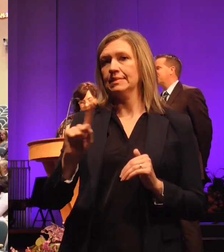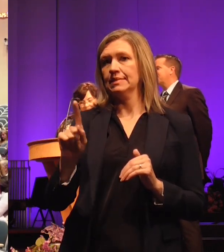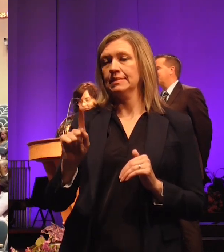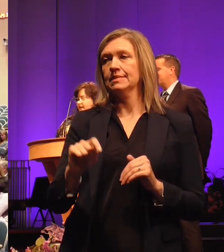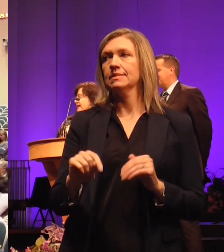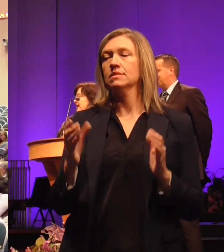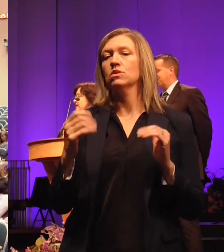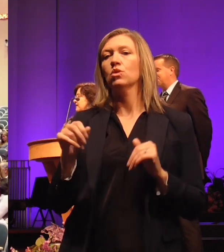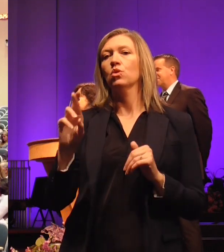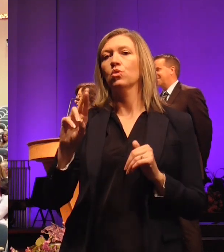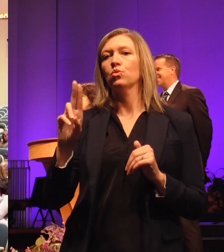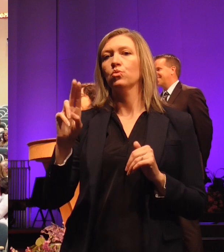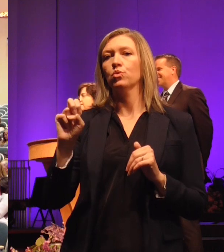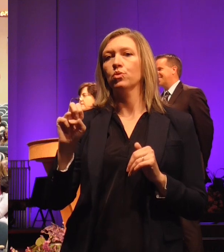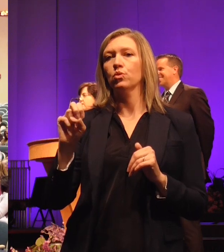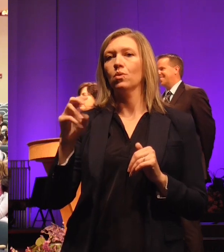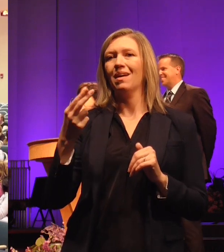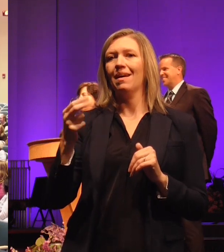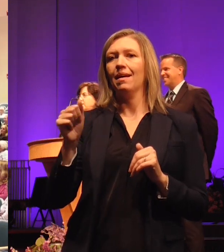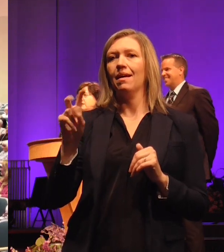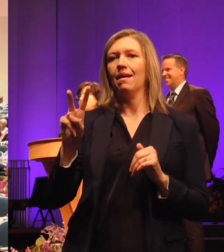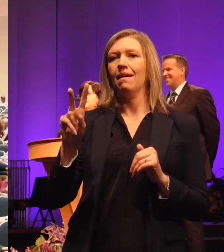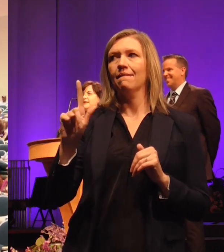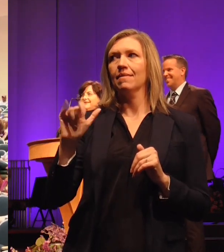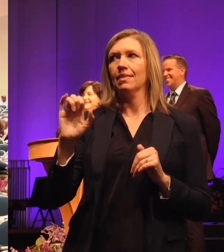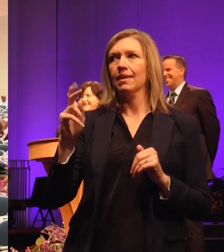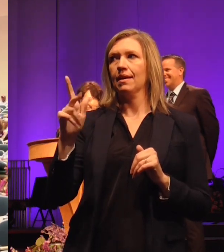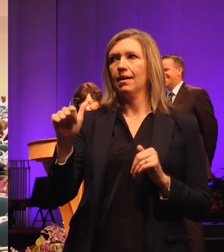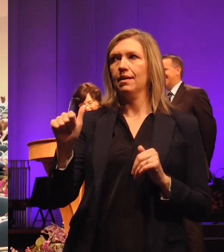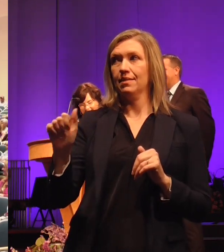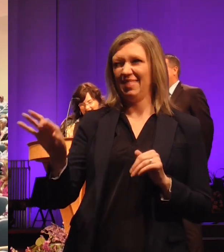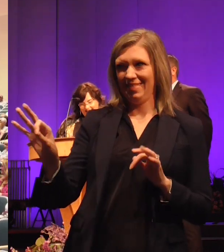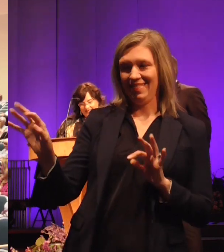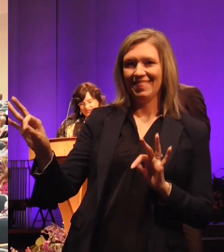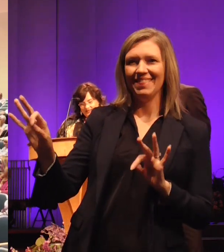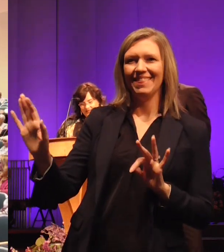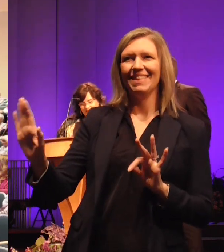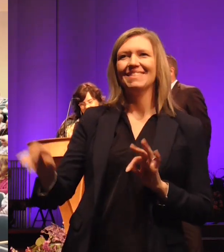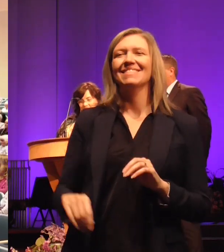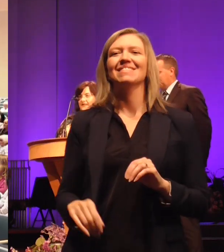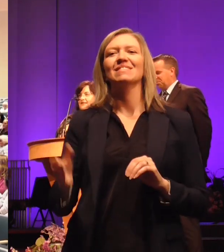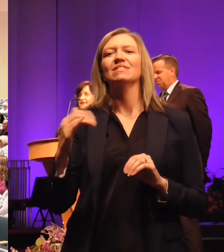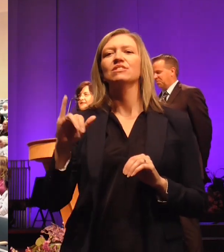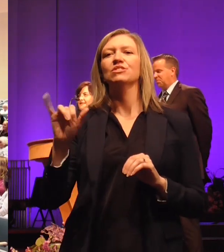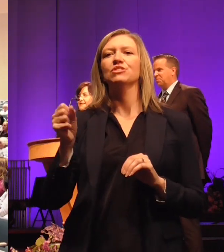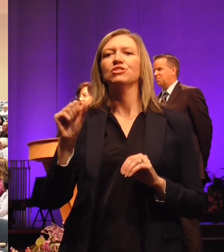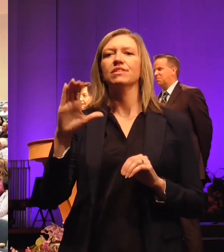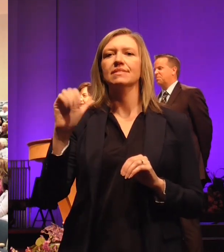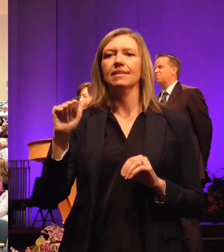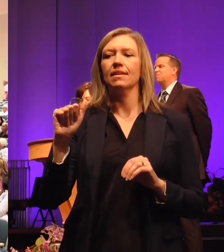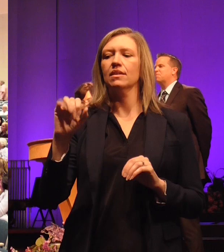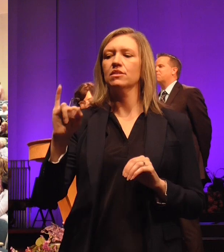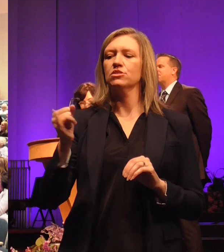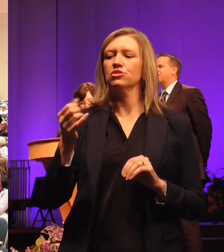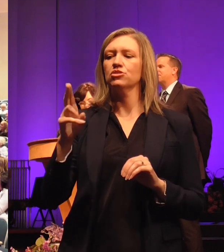Rue Havlinka, Rue, where's Rue? There she is. Jessica Justice,